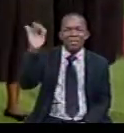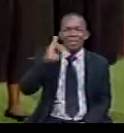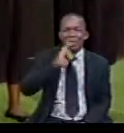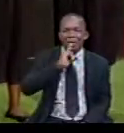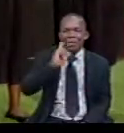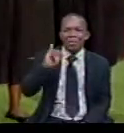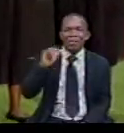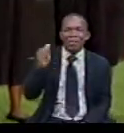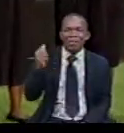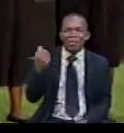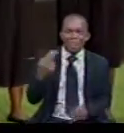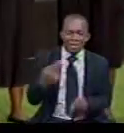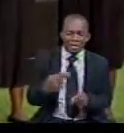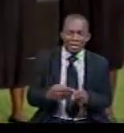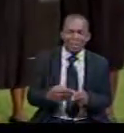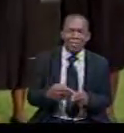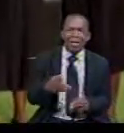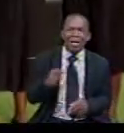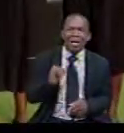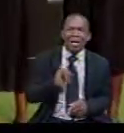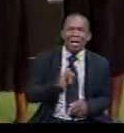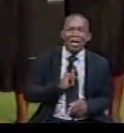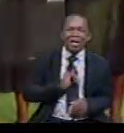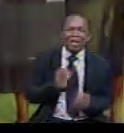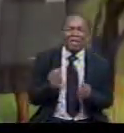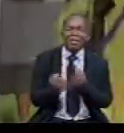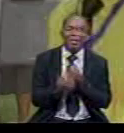a name that